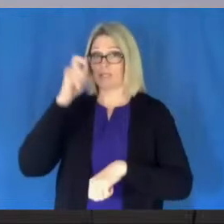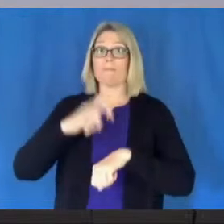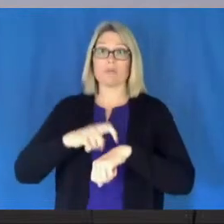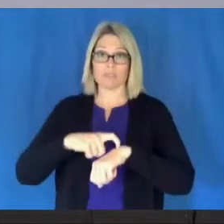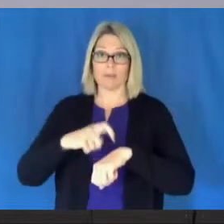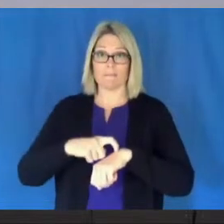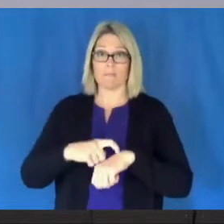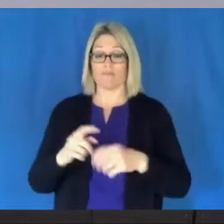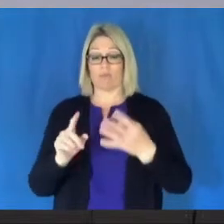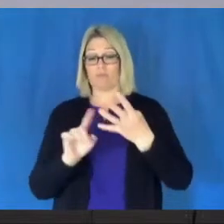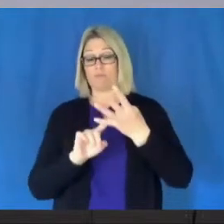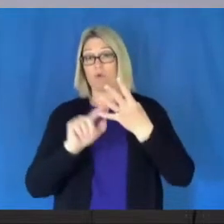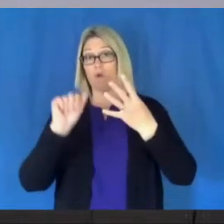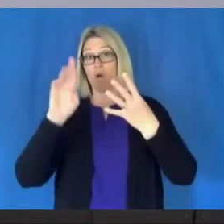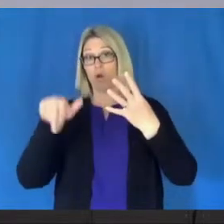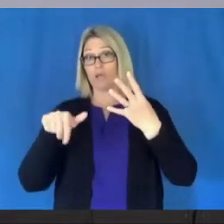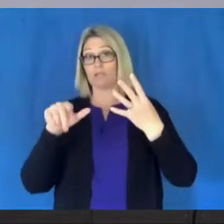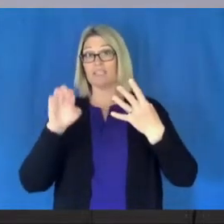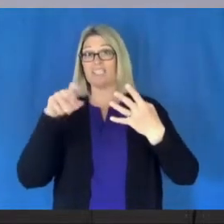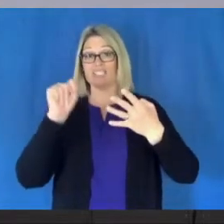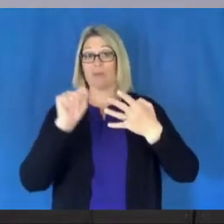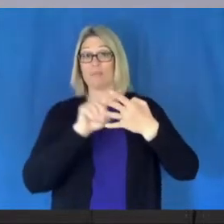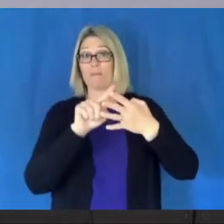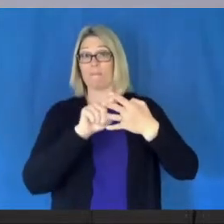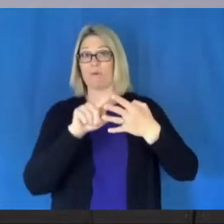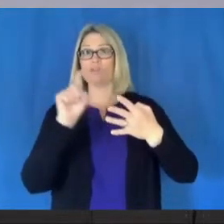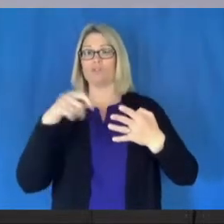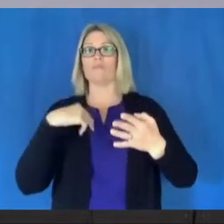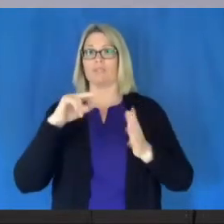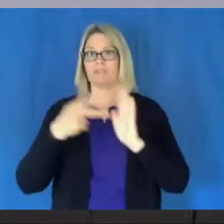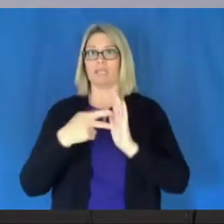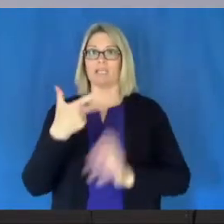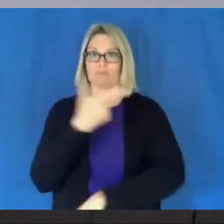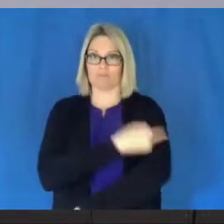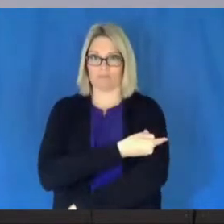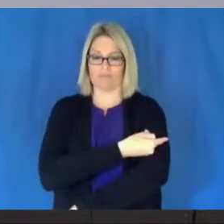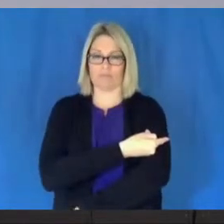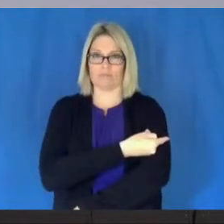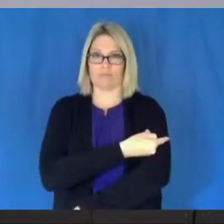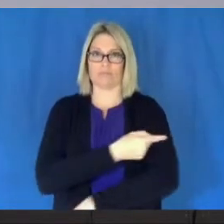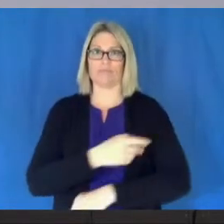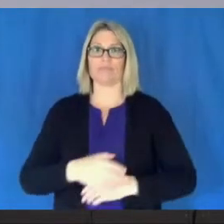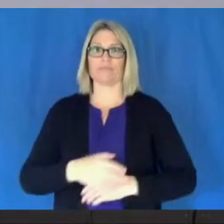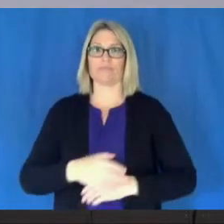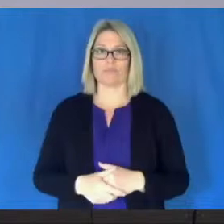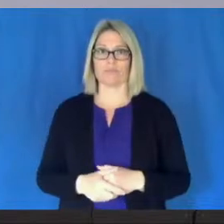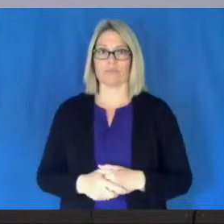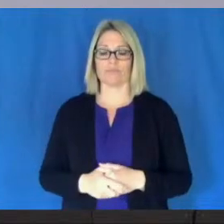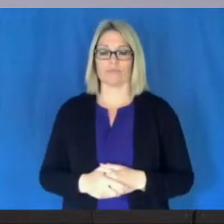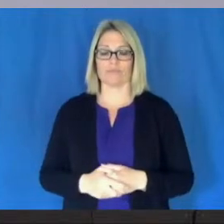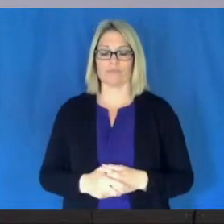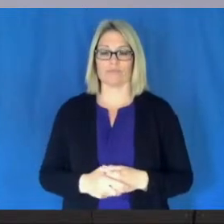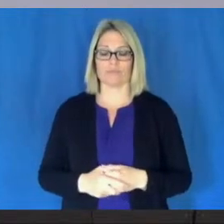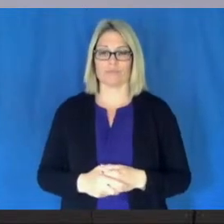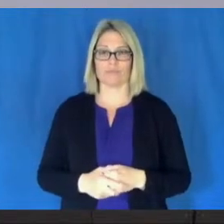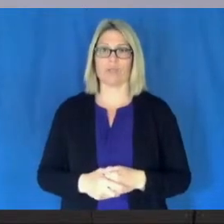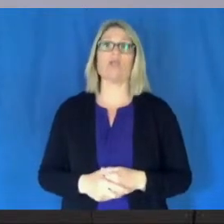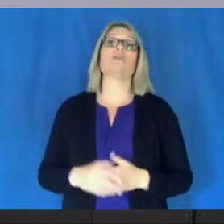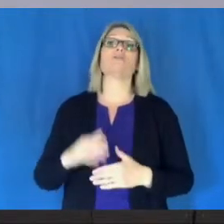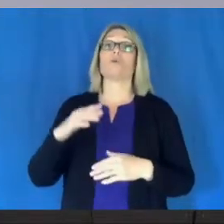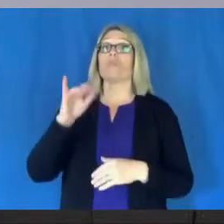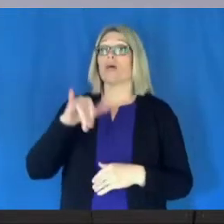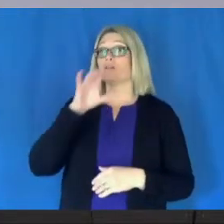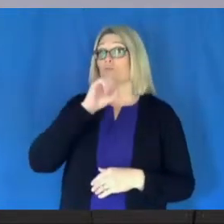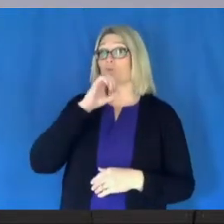the end of August, 1st of September, we should have second doses into our really, hopefully, everyone 12 years of